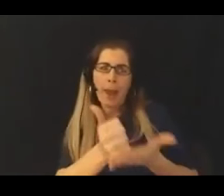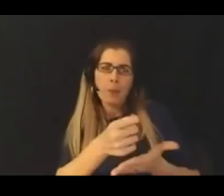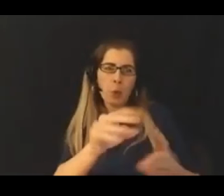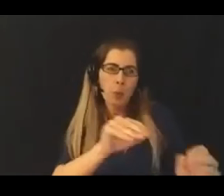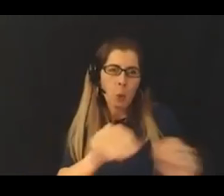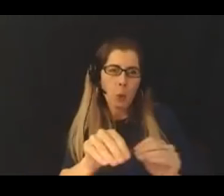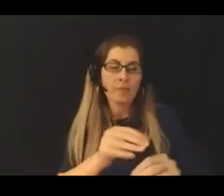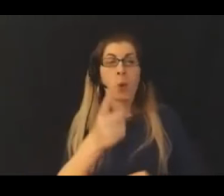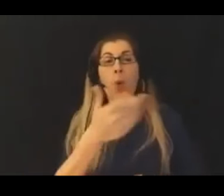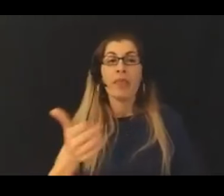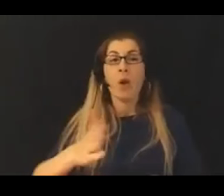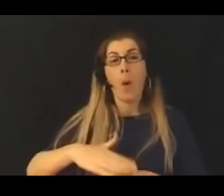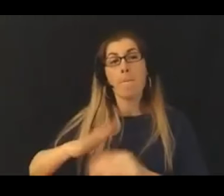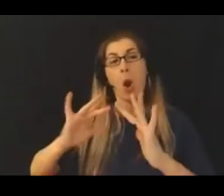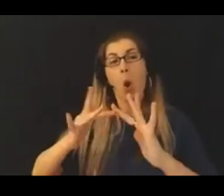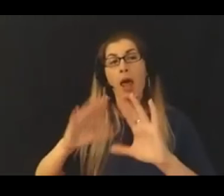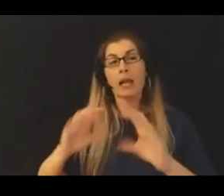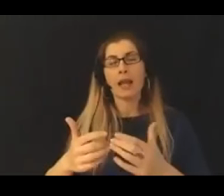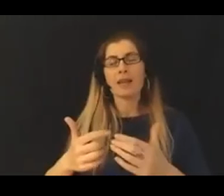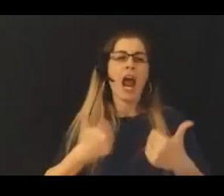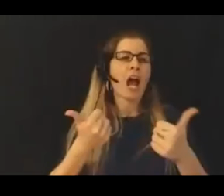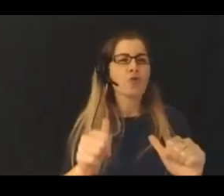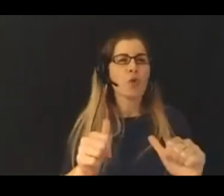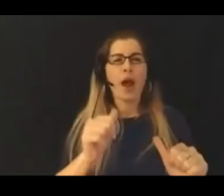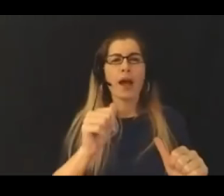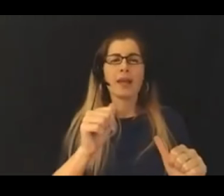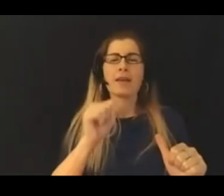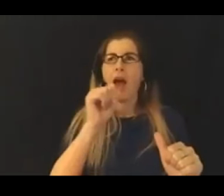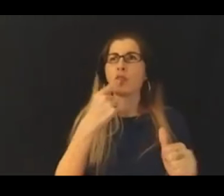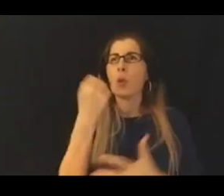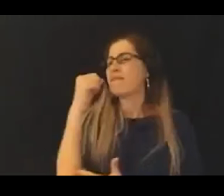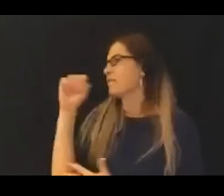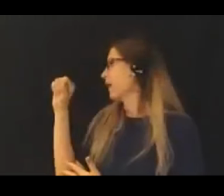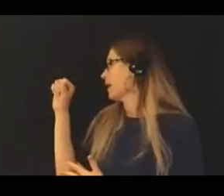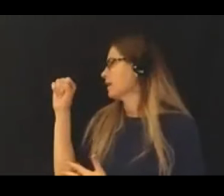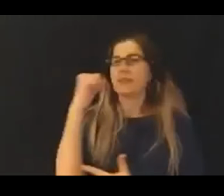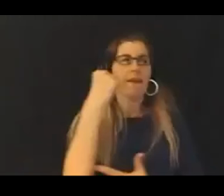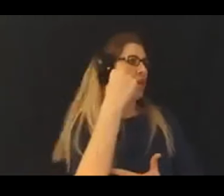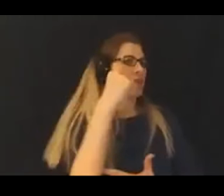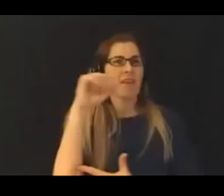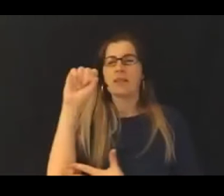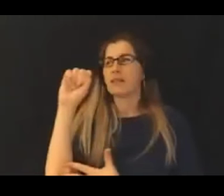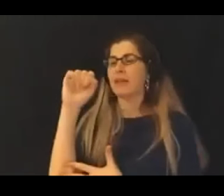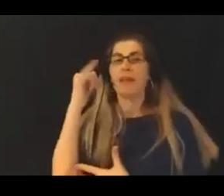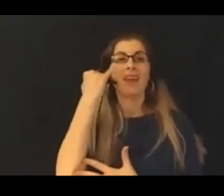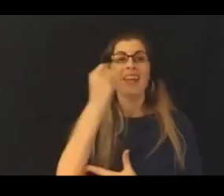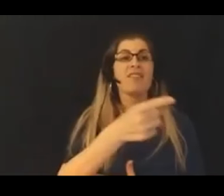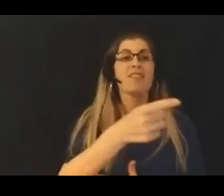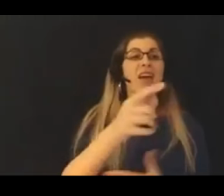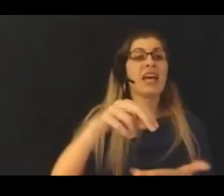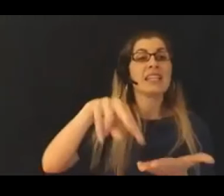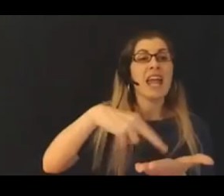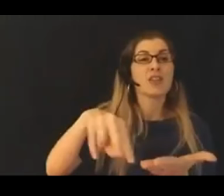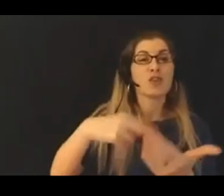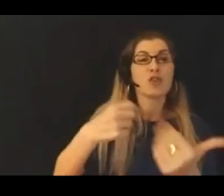online classes is I try not to do too many things where I'm facing away from the screen. Because if the dancers are trying to imitate what